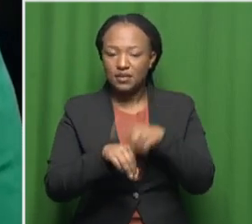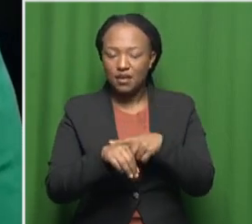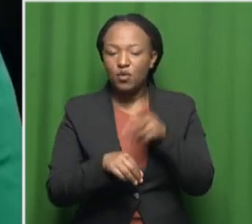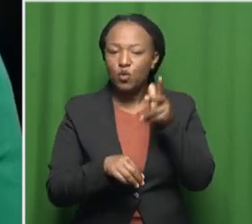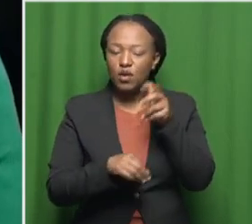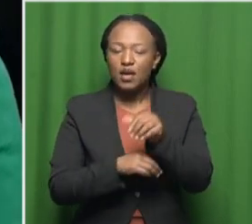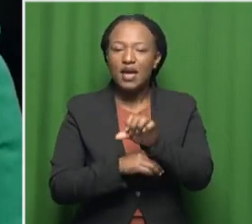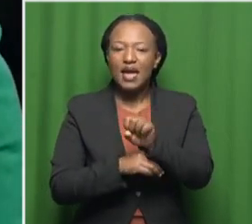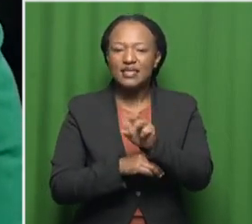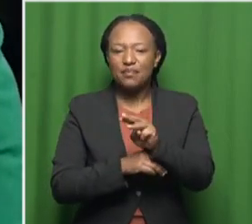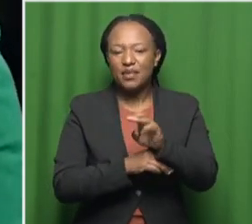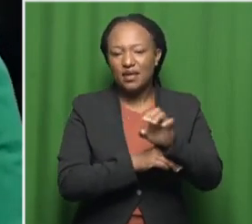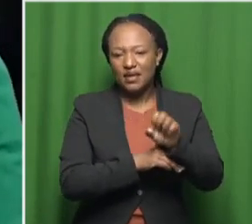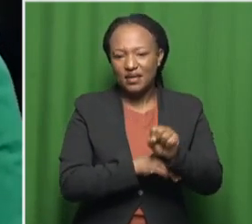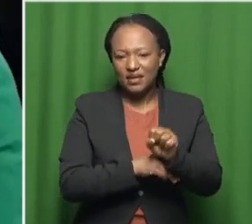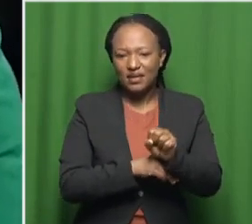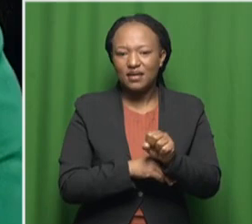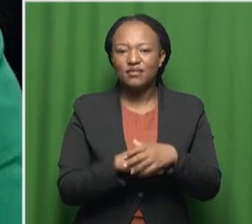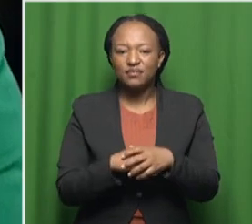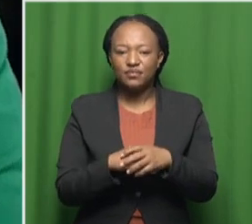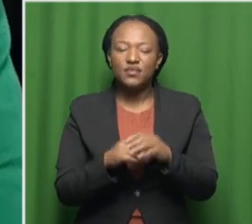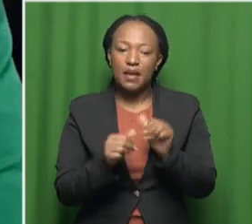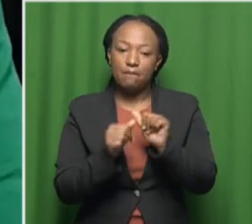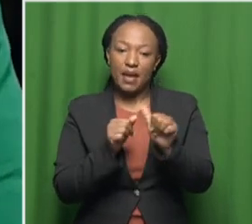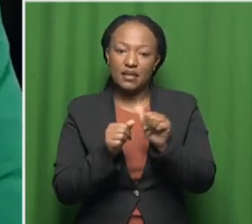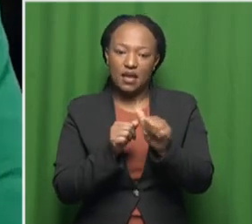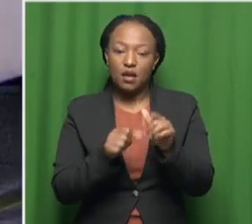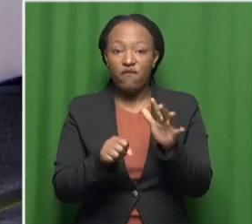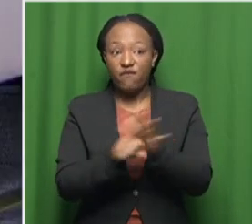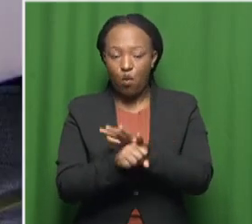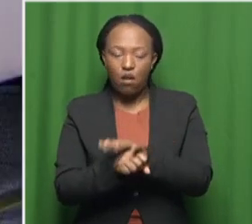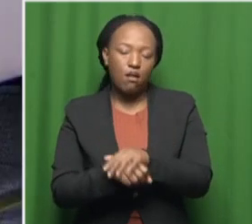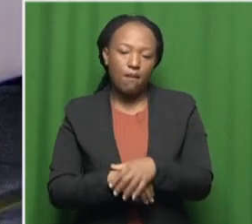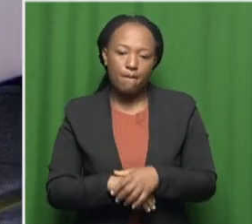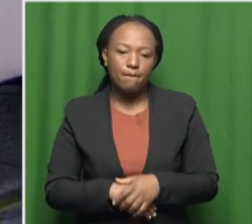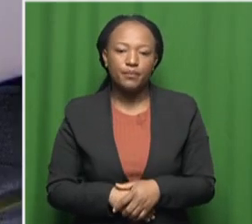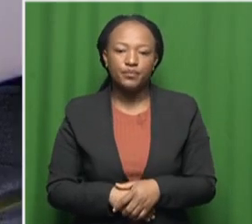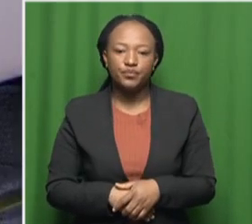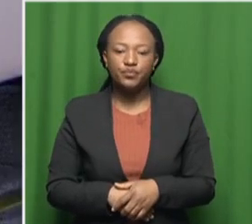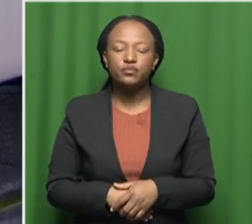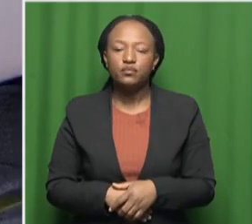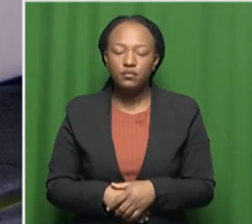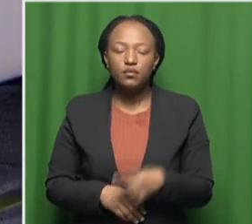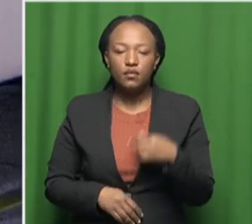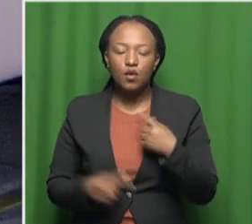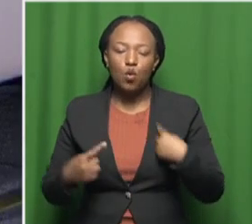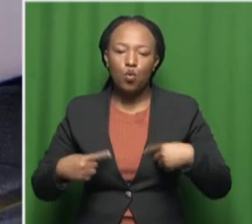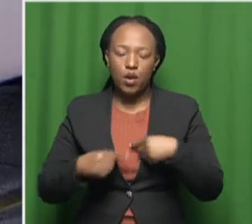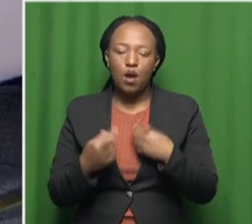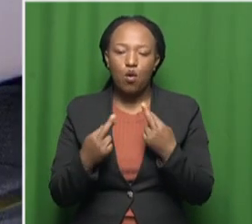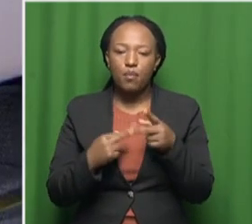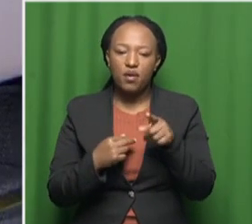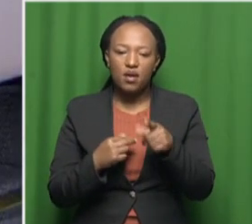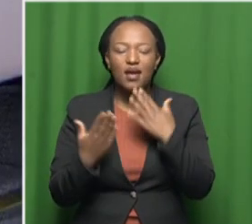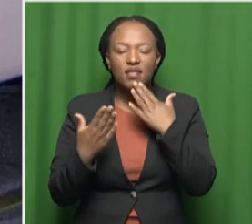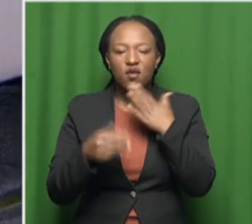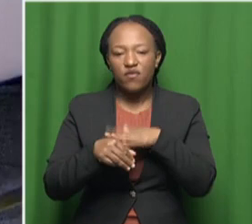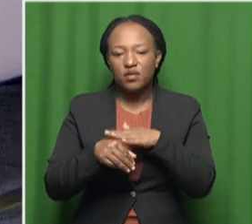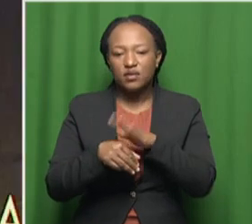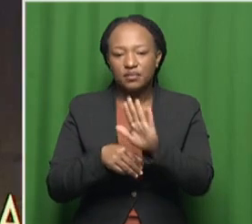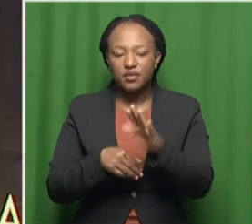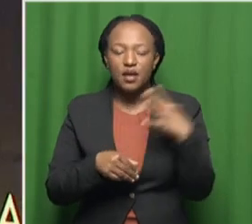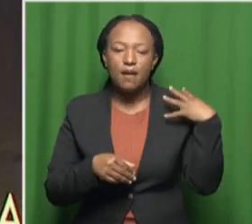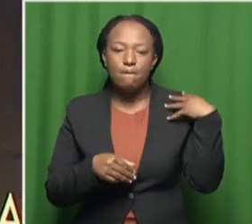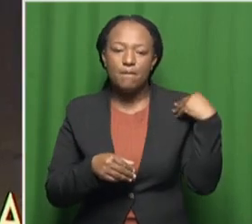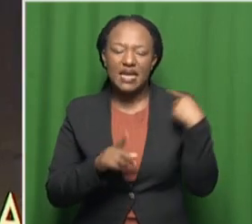the SMMEs that there's a slighter difference, even though not in full context. And that's what we are hoping for. Thanks so much for your time this morning,